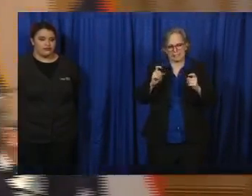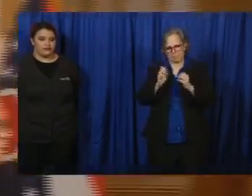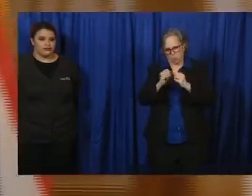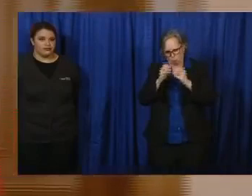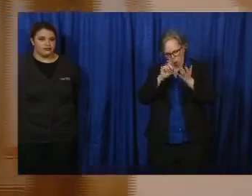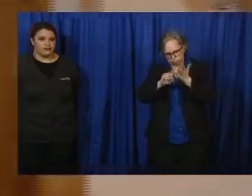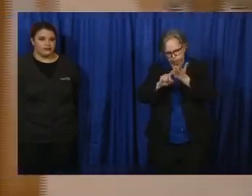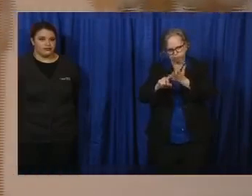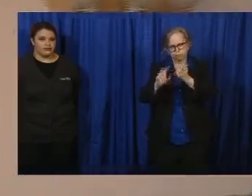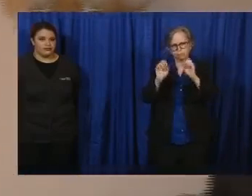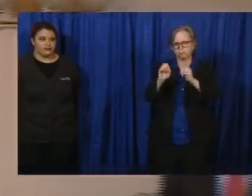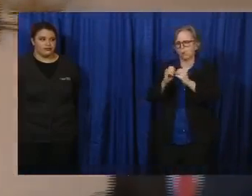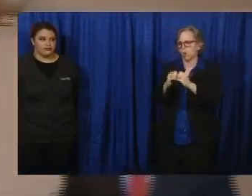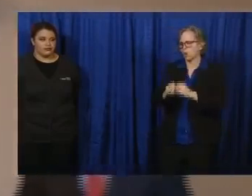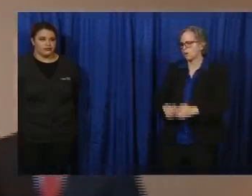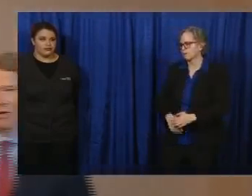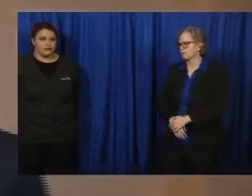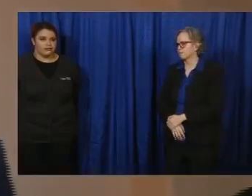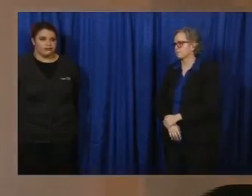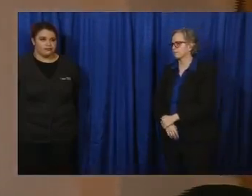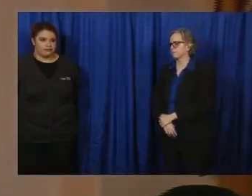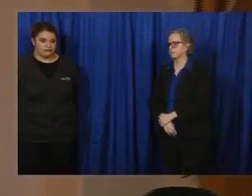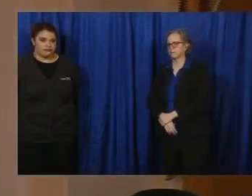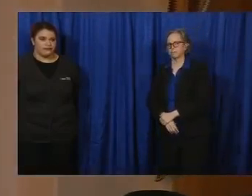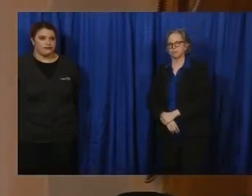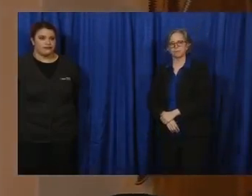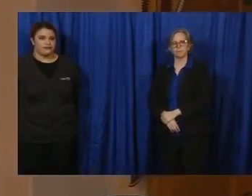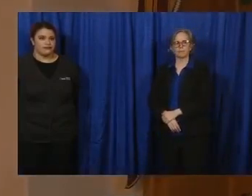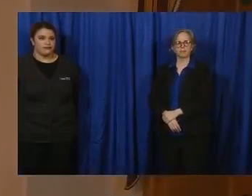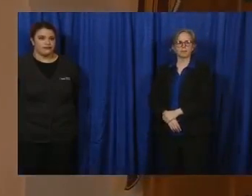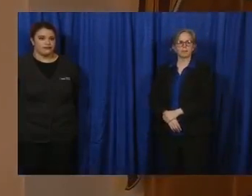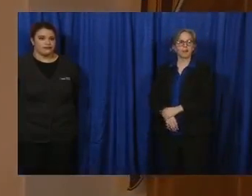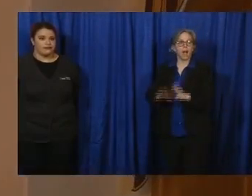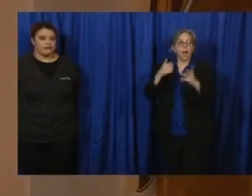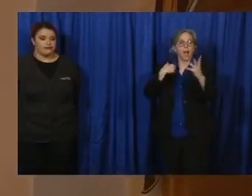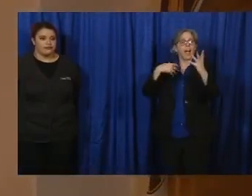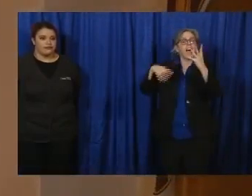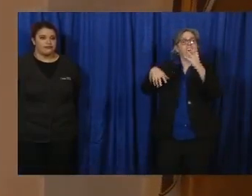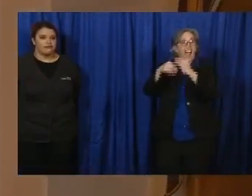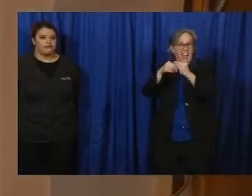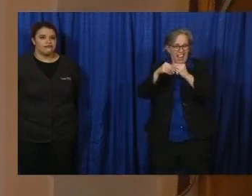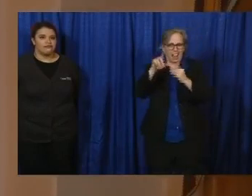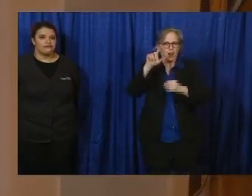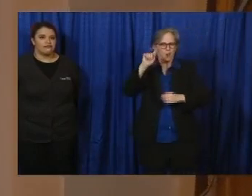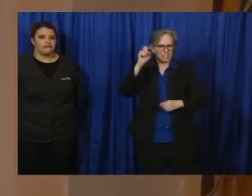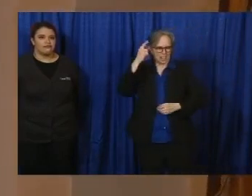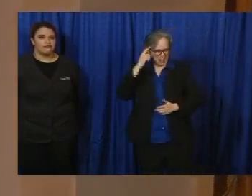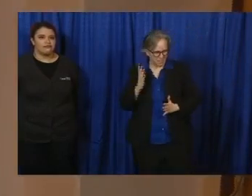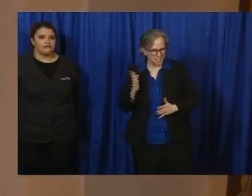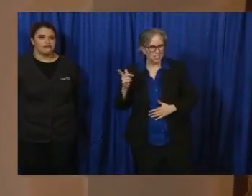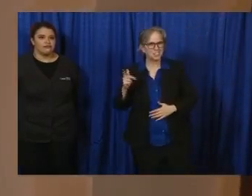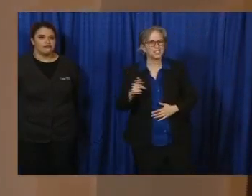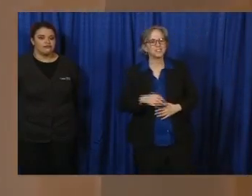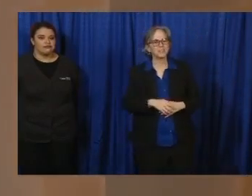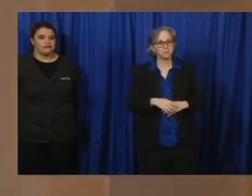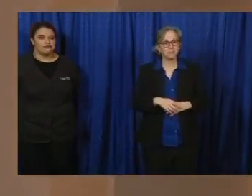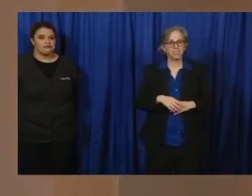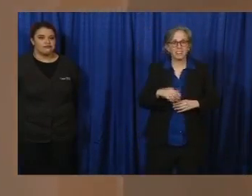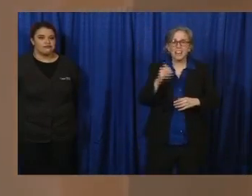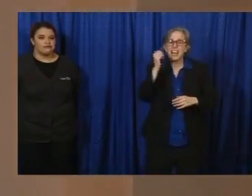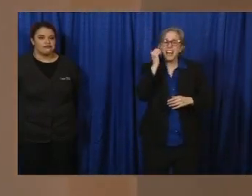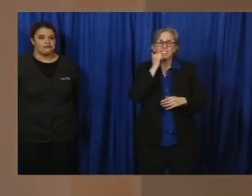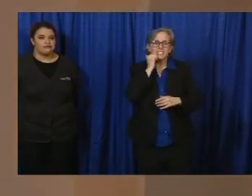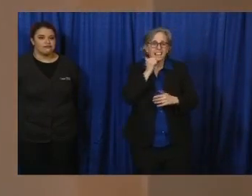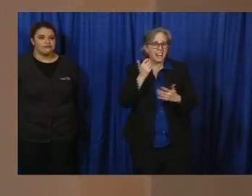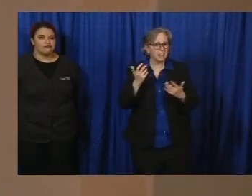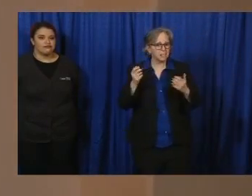first part of your question, Kevin? You know, every day we have an opportunity to be part of the solution or part of the problem. I